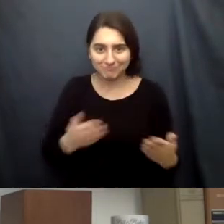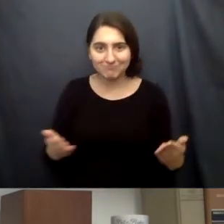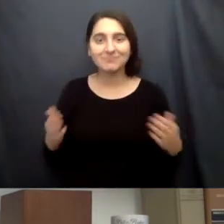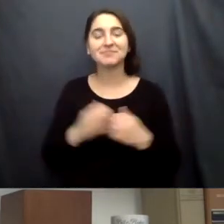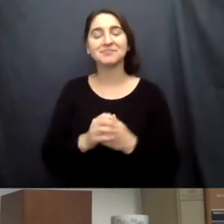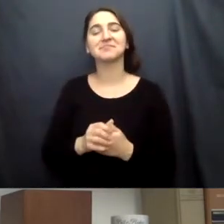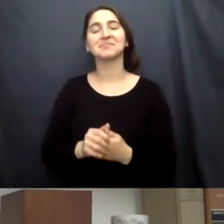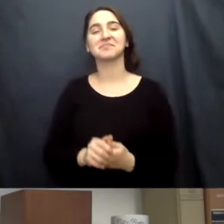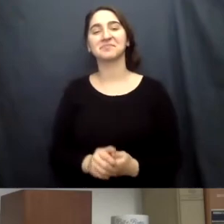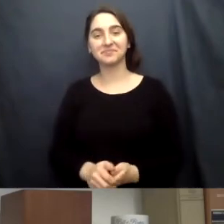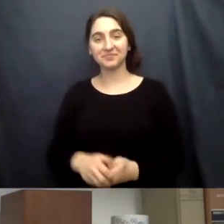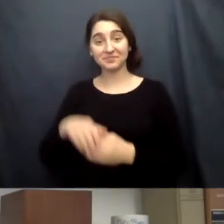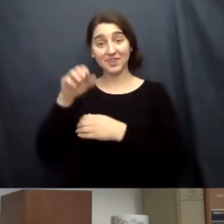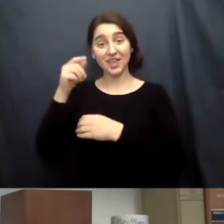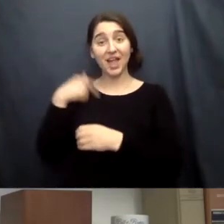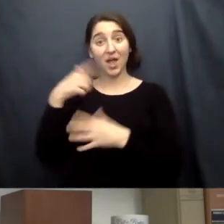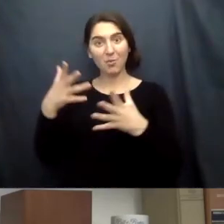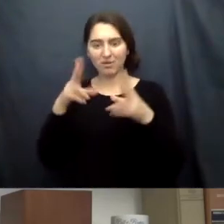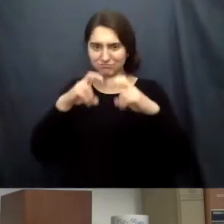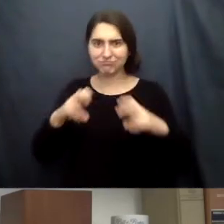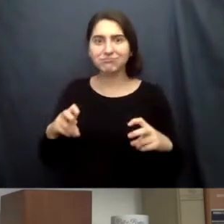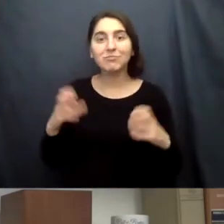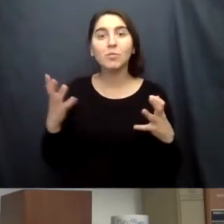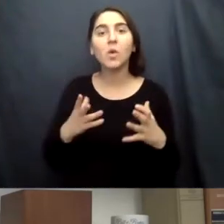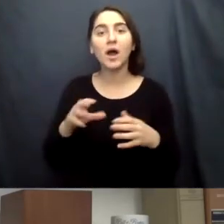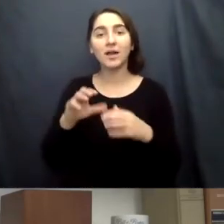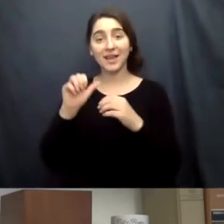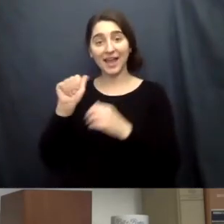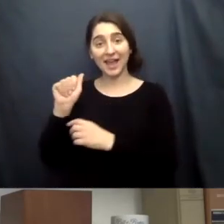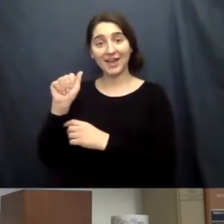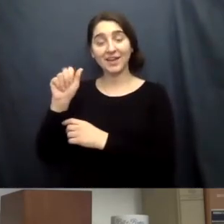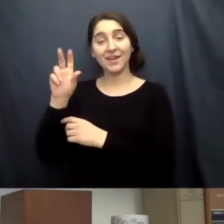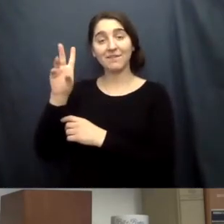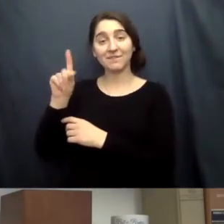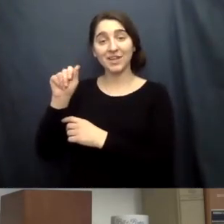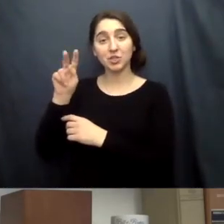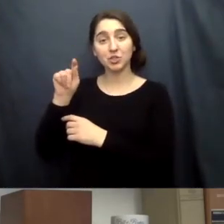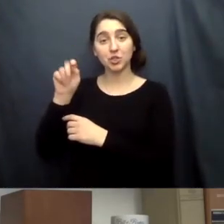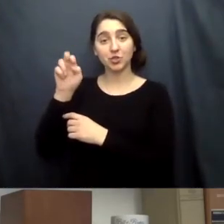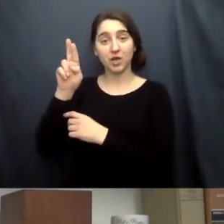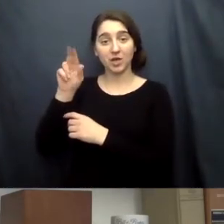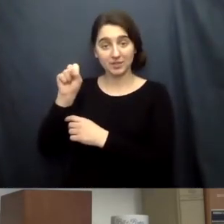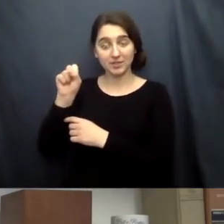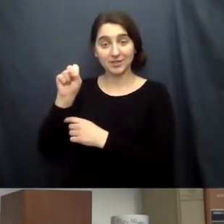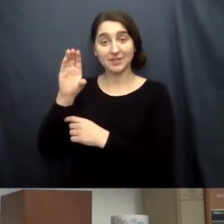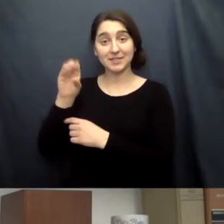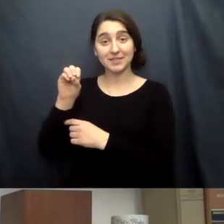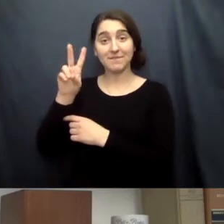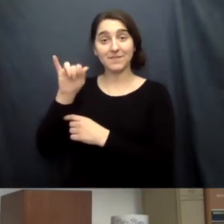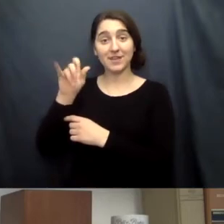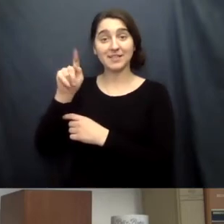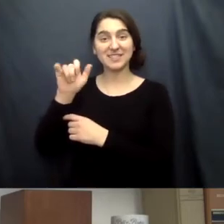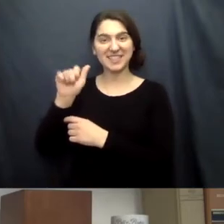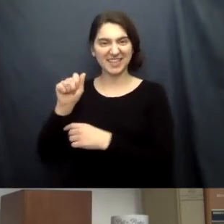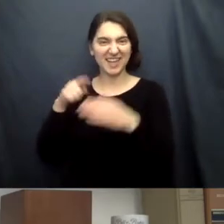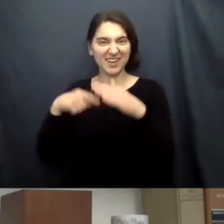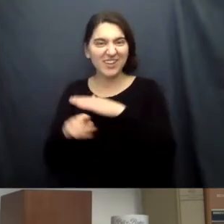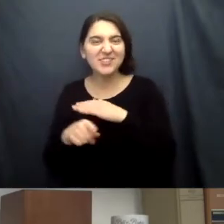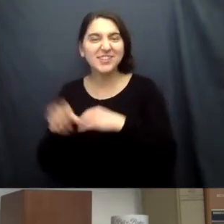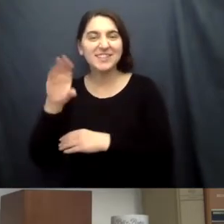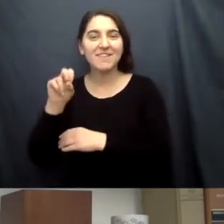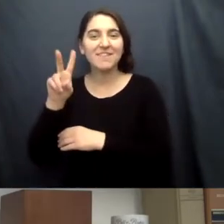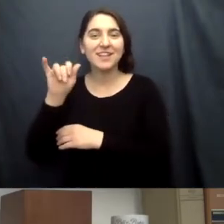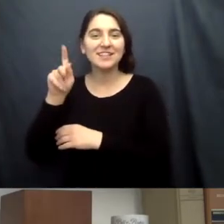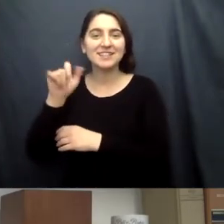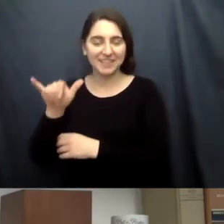adventurous civility. The project says that adventurous civility honors the difficulty of what we face and